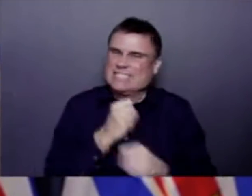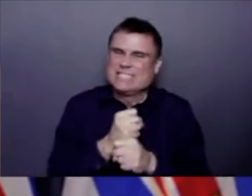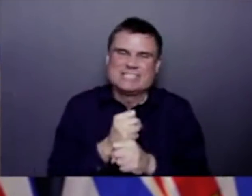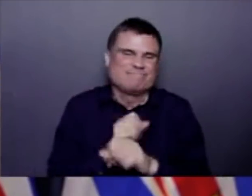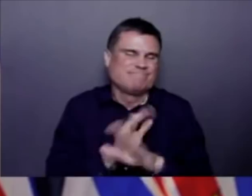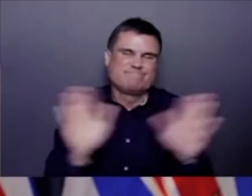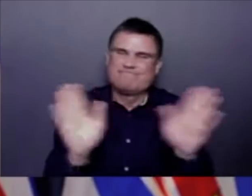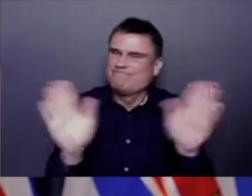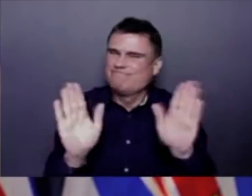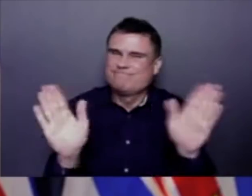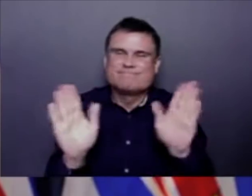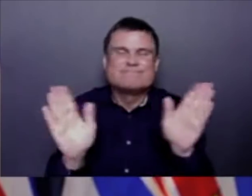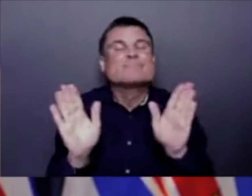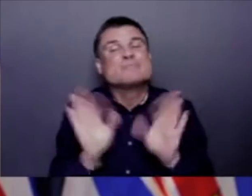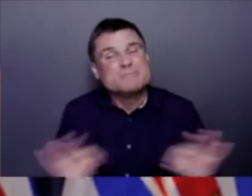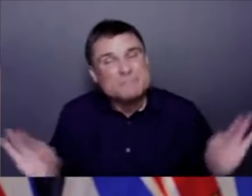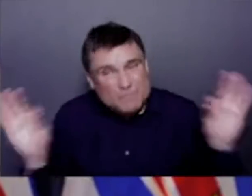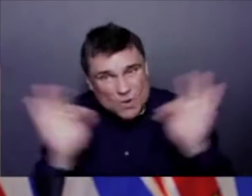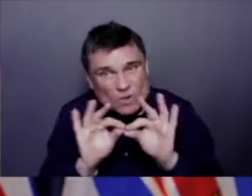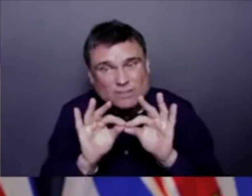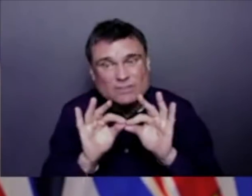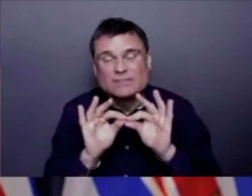do, however one